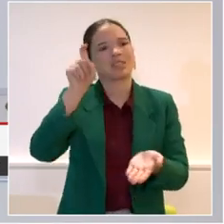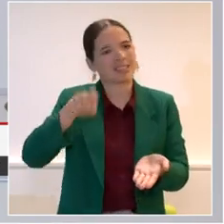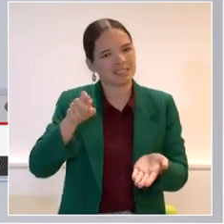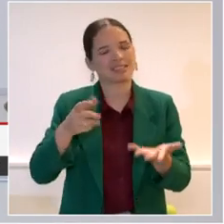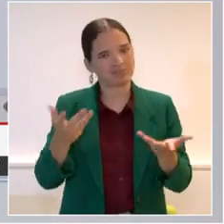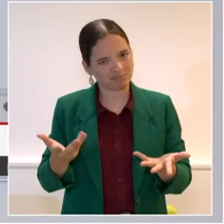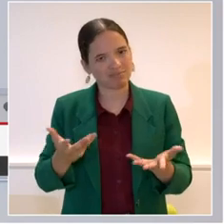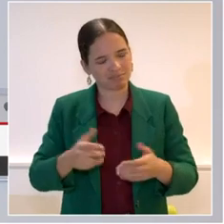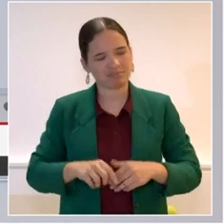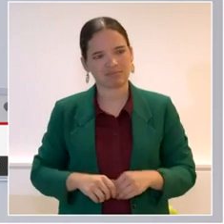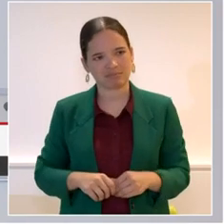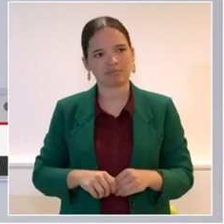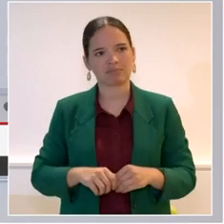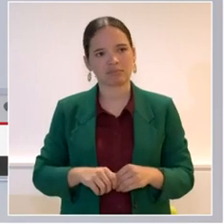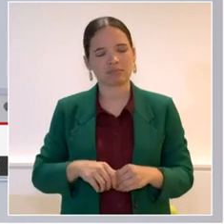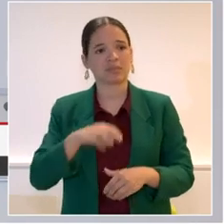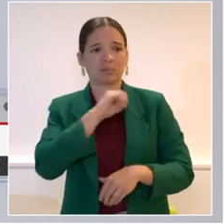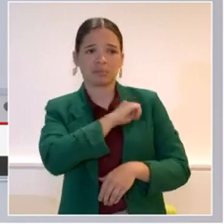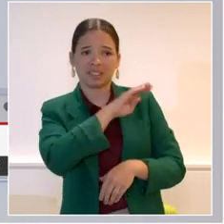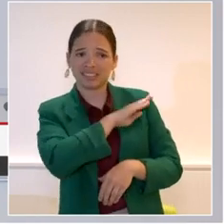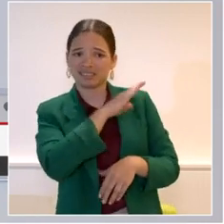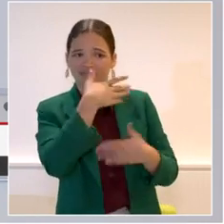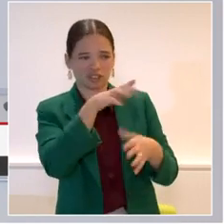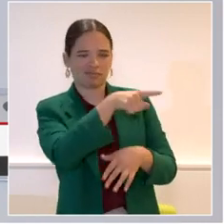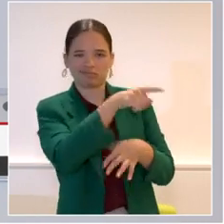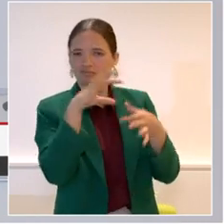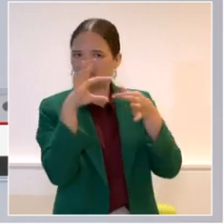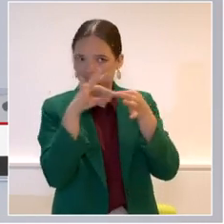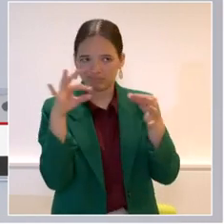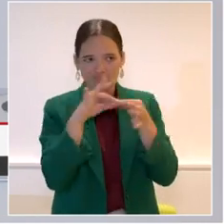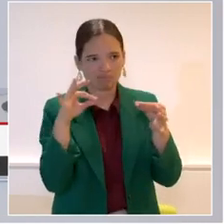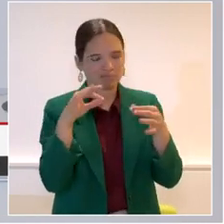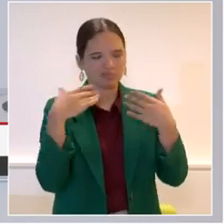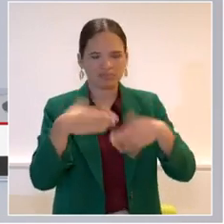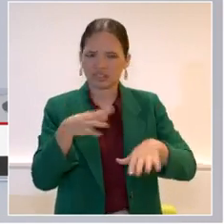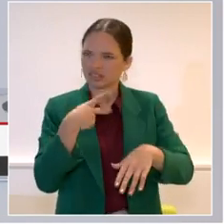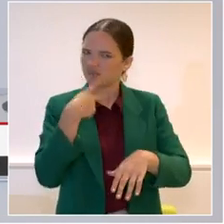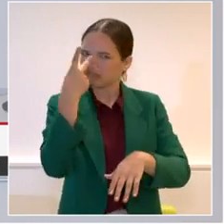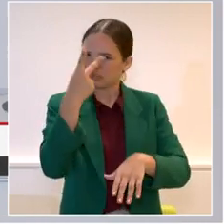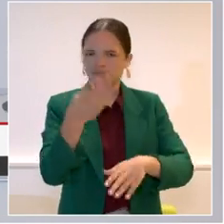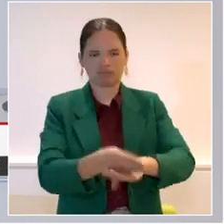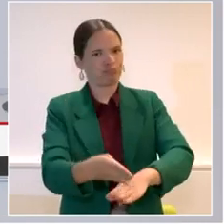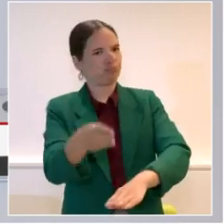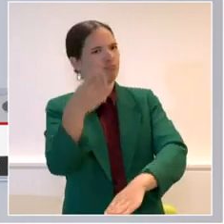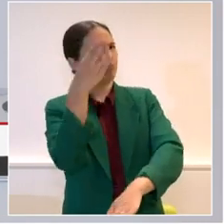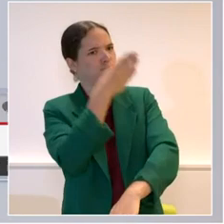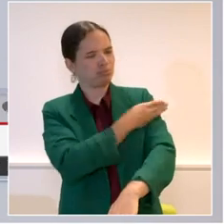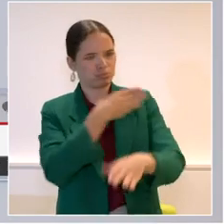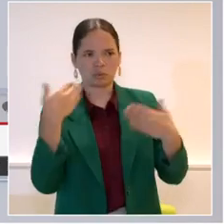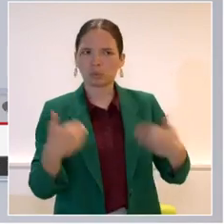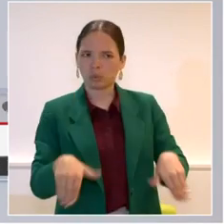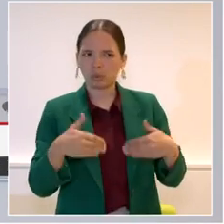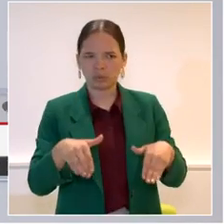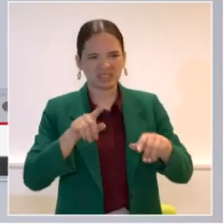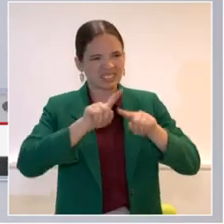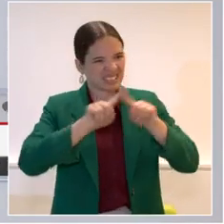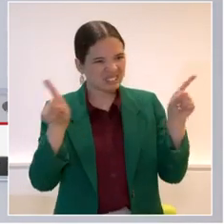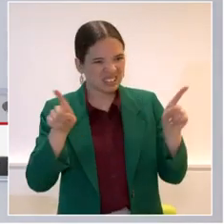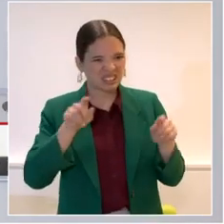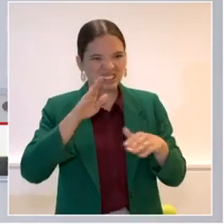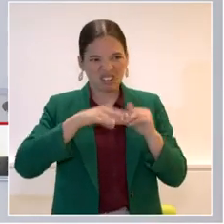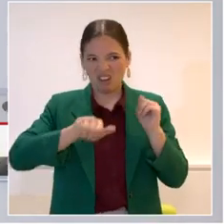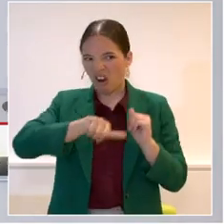the mayor talked about this, made dramatic improvement, different from really everywhere else in our nation, at ending